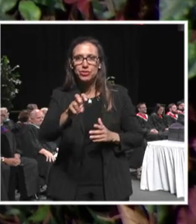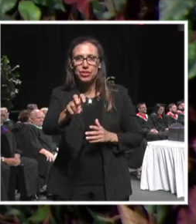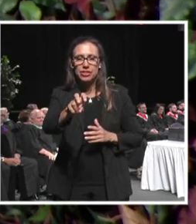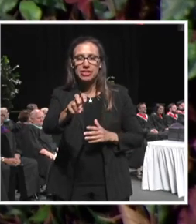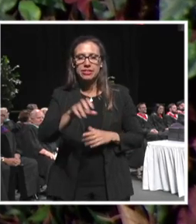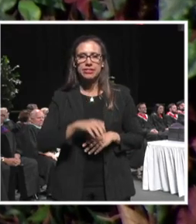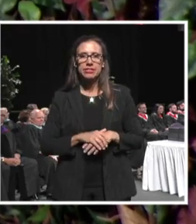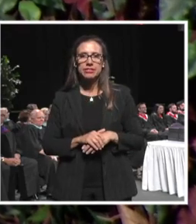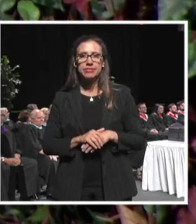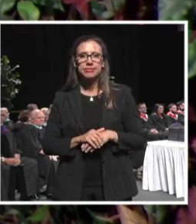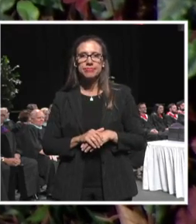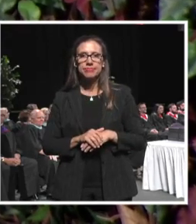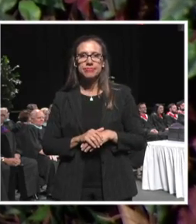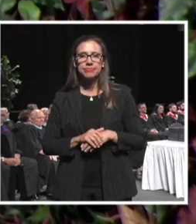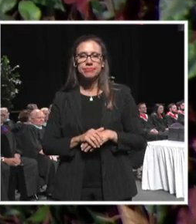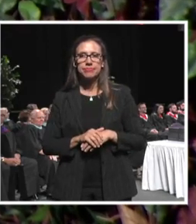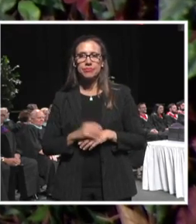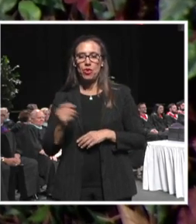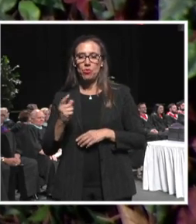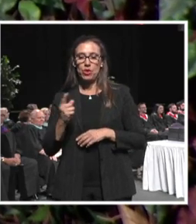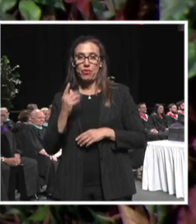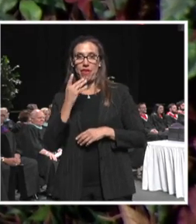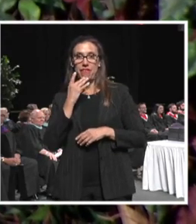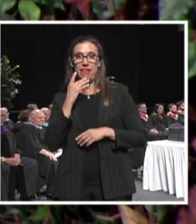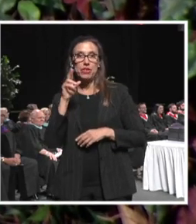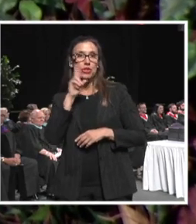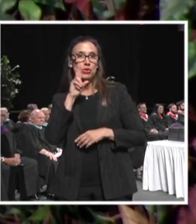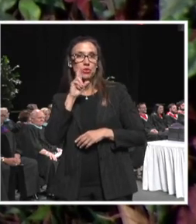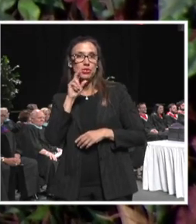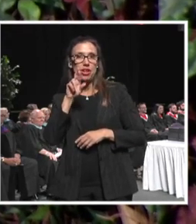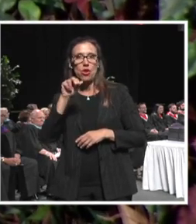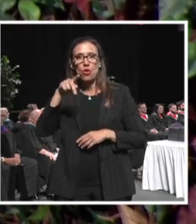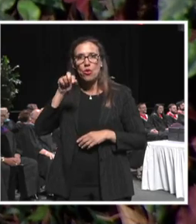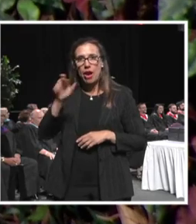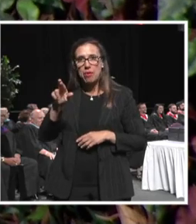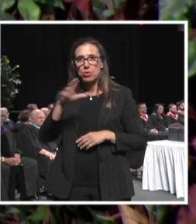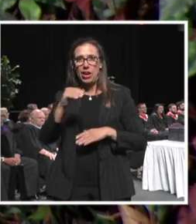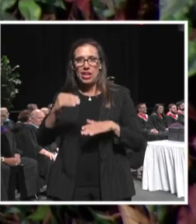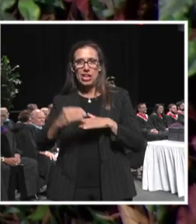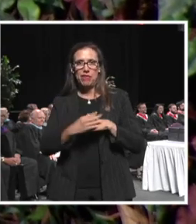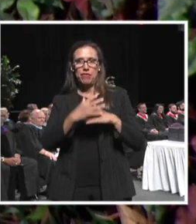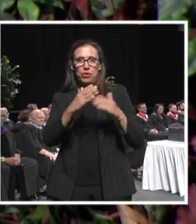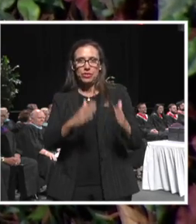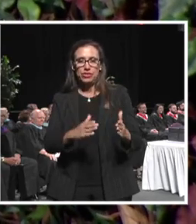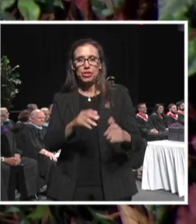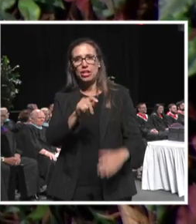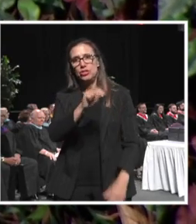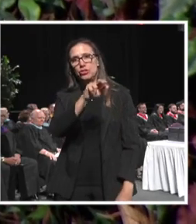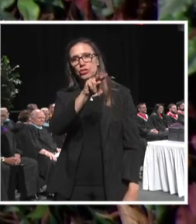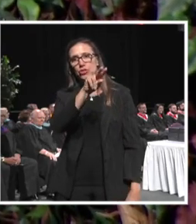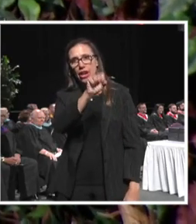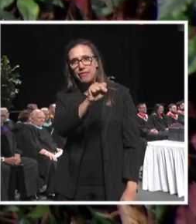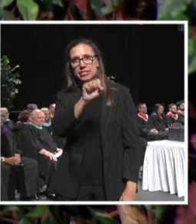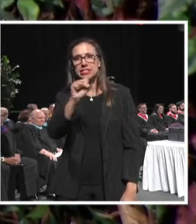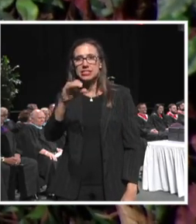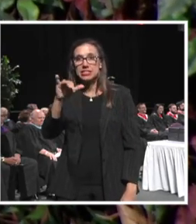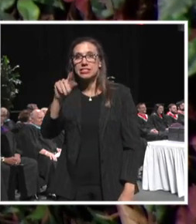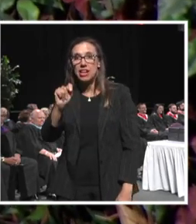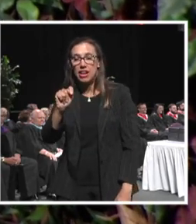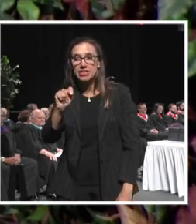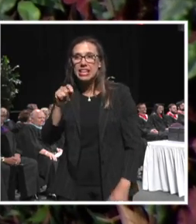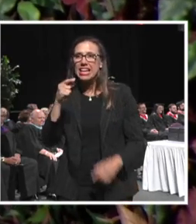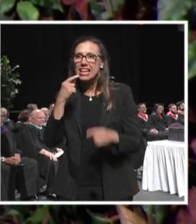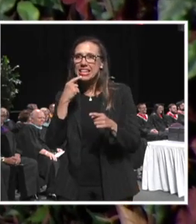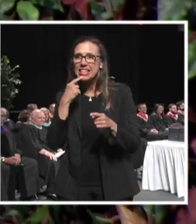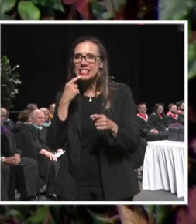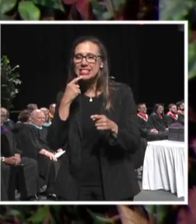place. One of our favorite Houston rappers and influencers, Travis Scott, once gave the